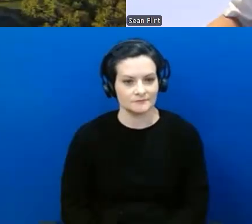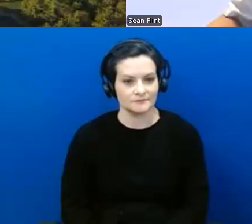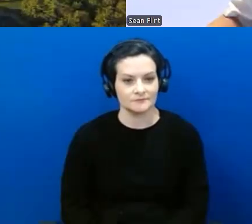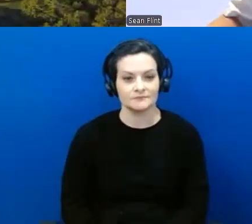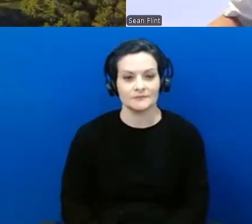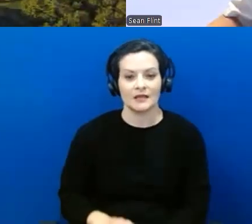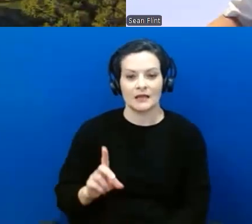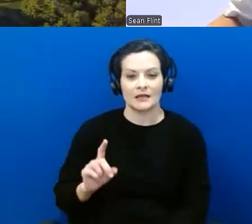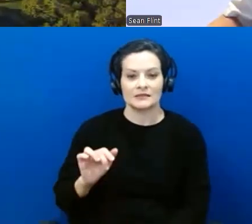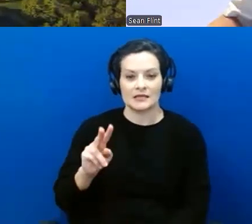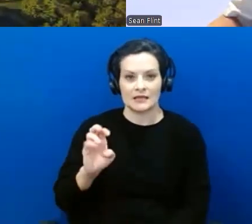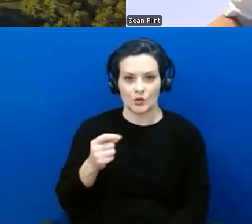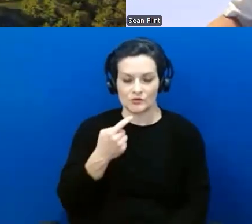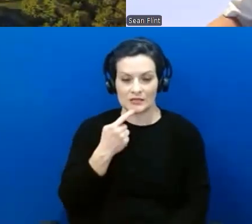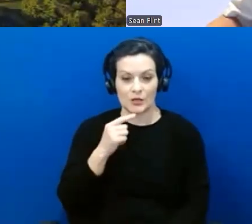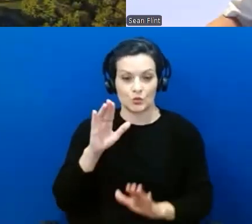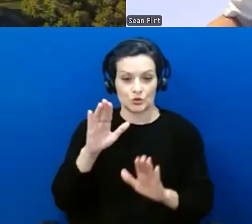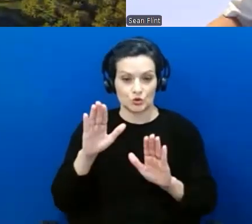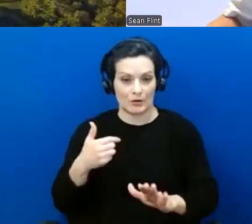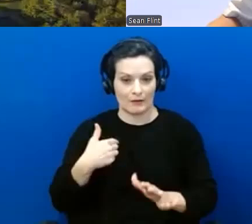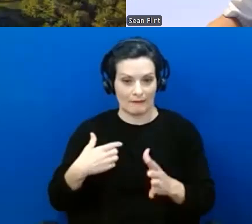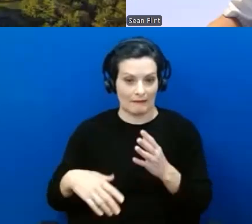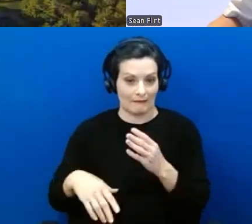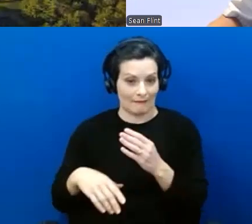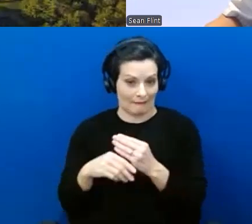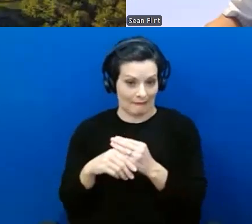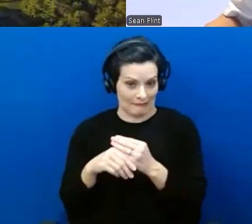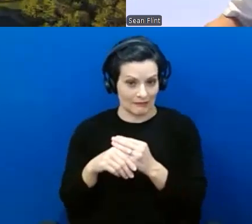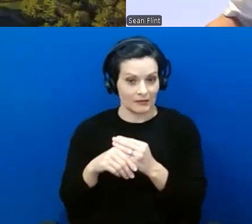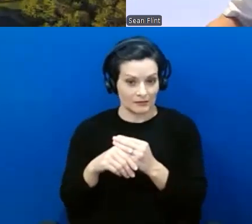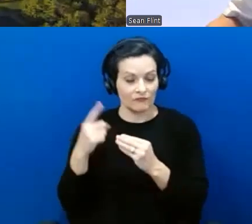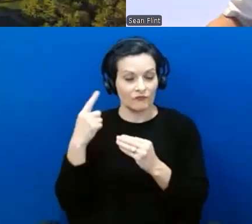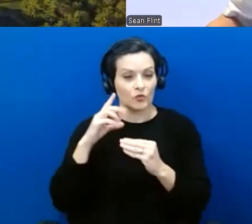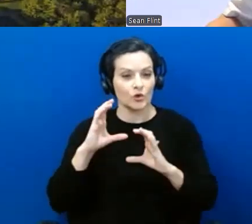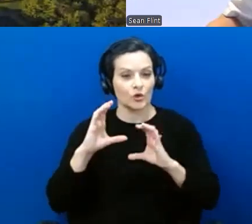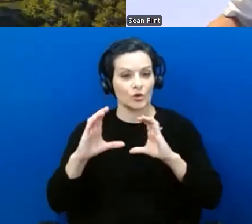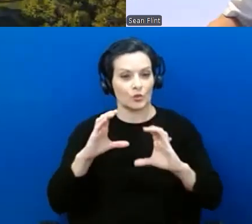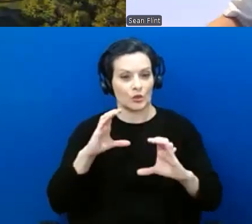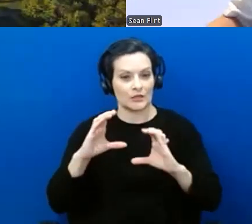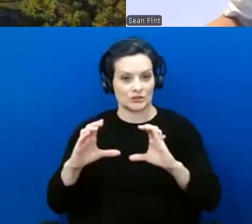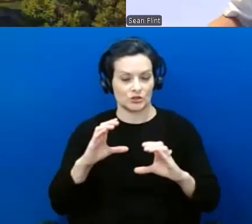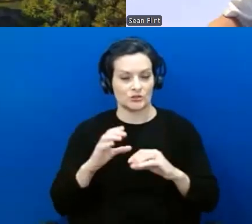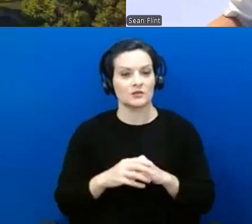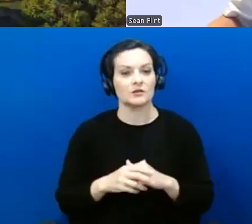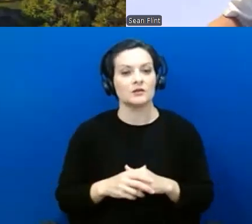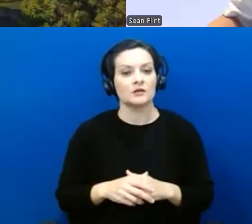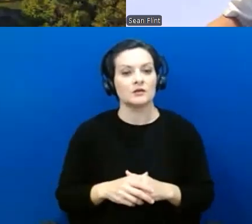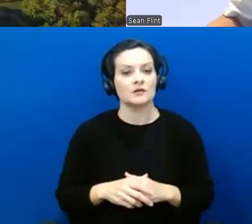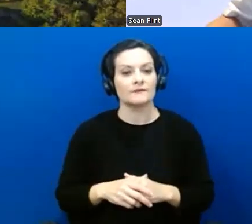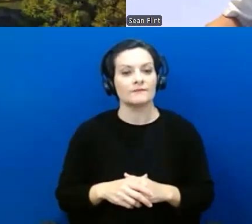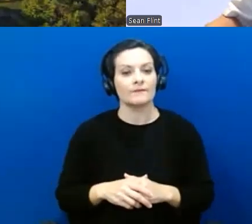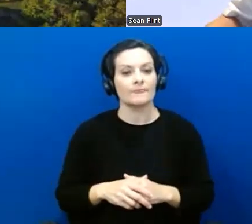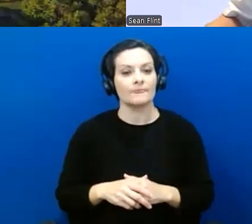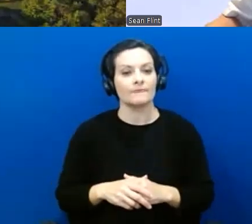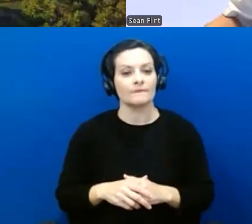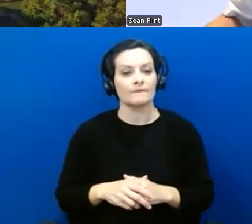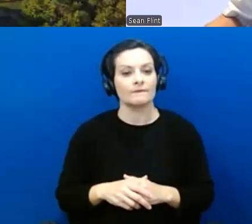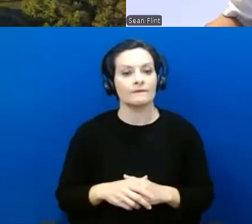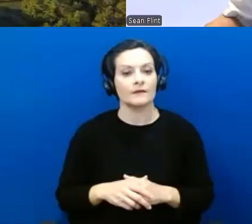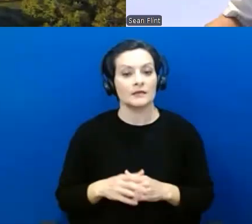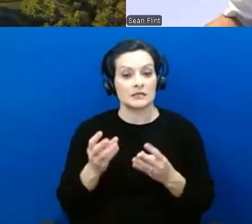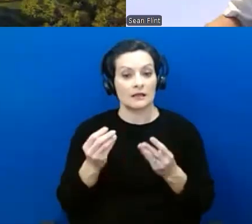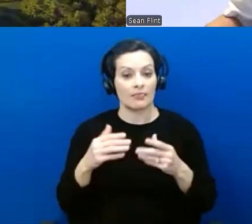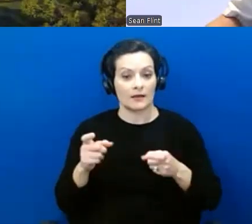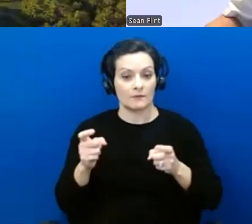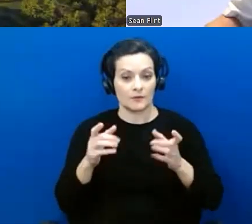That was great. I can't build on that, but I just wanted to add, when it comes to communication measures, as land managers, we just might